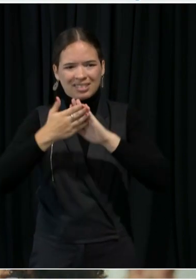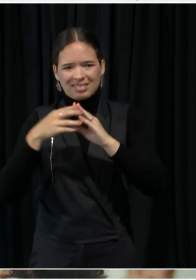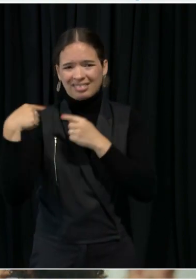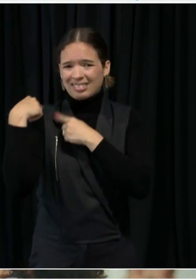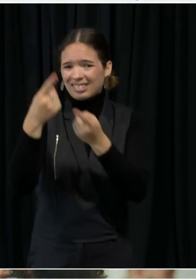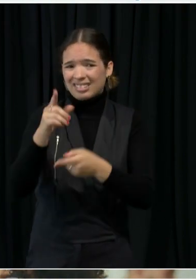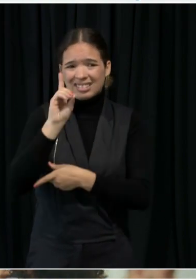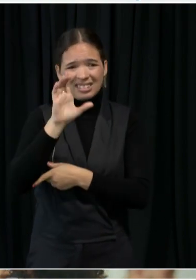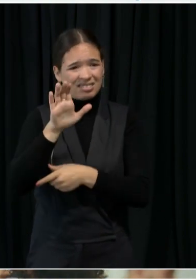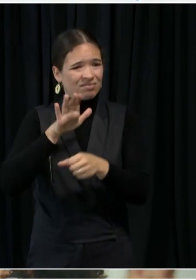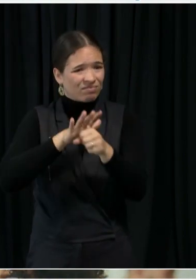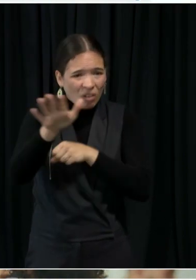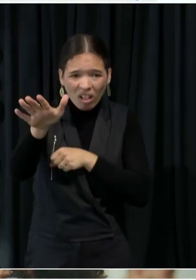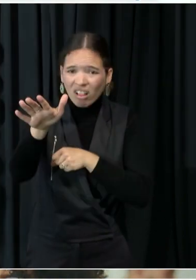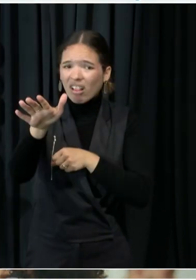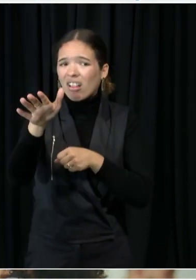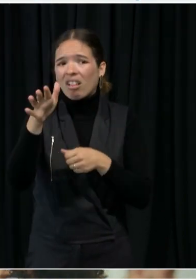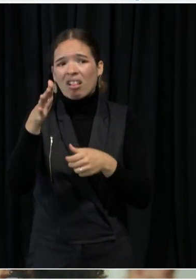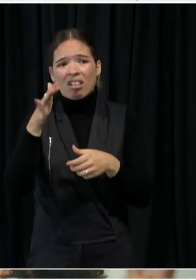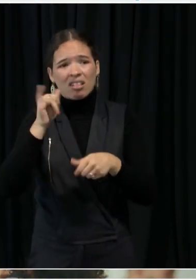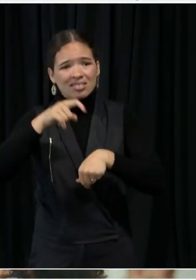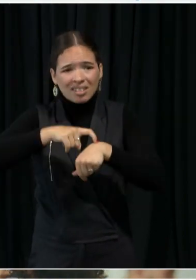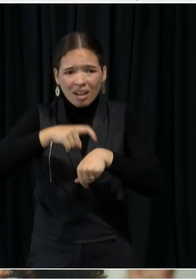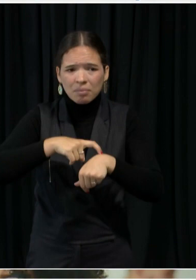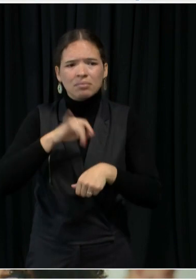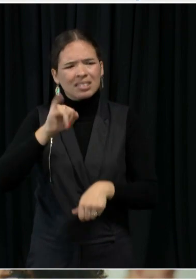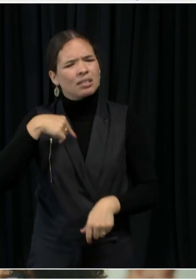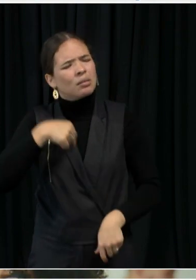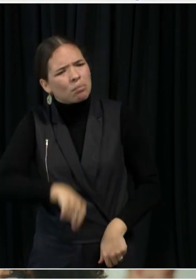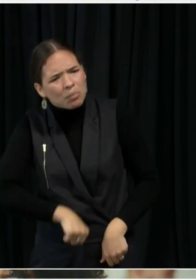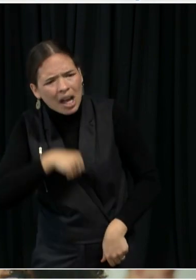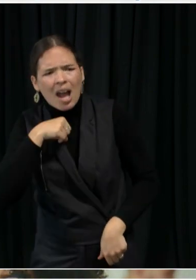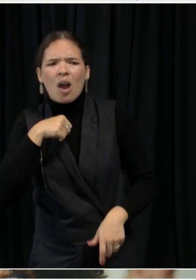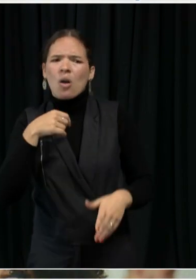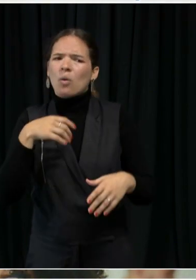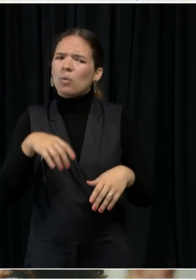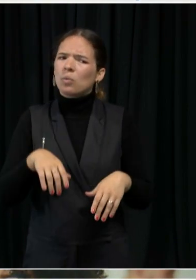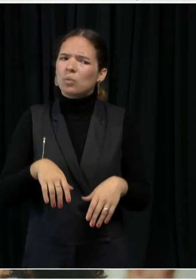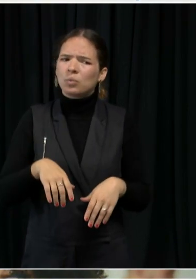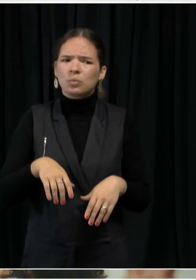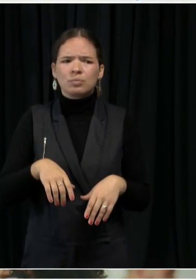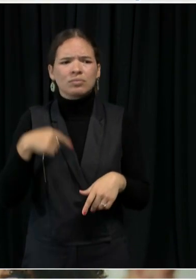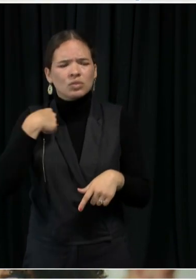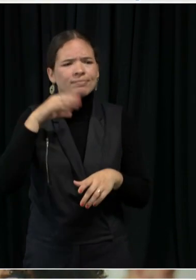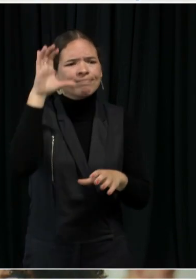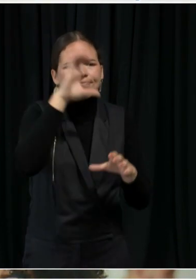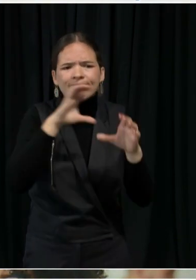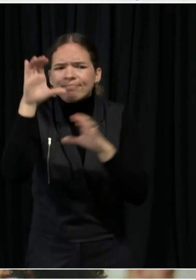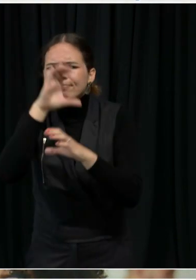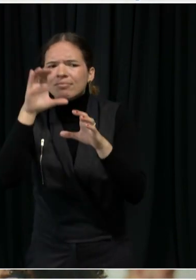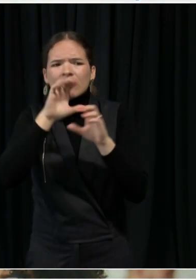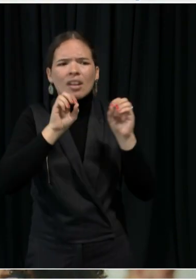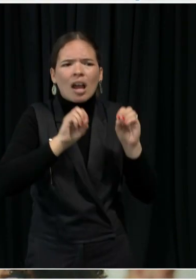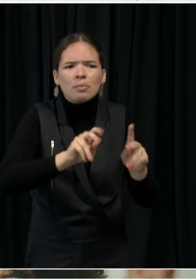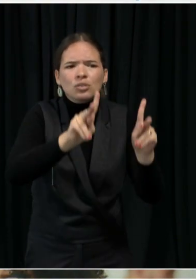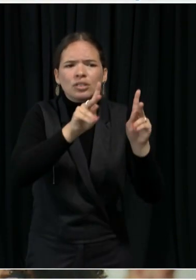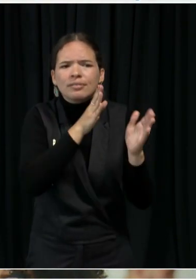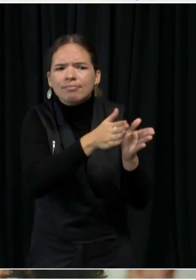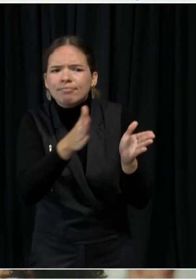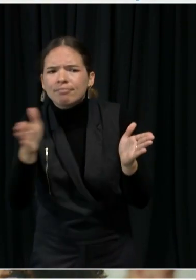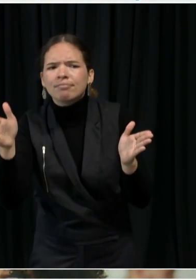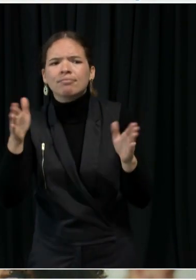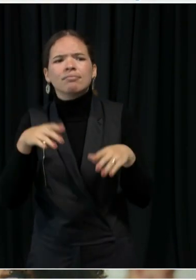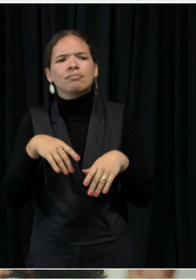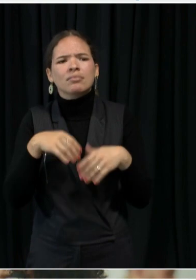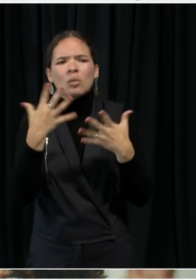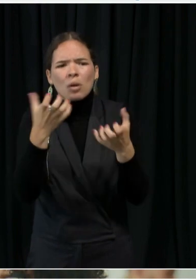time. And we are proud of the fact that we have scanned the horizon for opportunities to better engage with our community on multiple fronts.